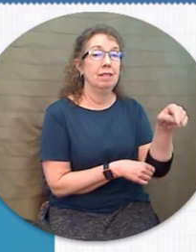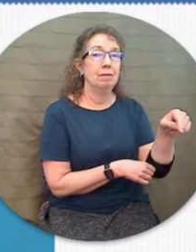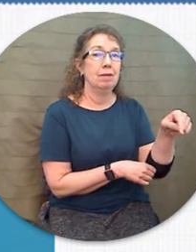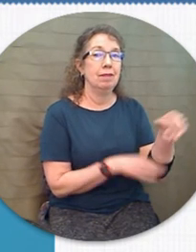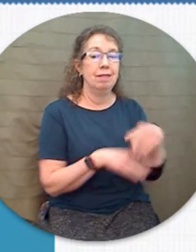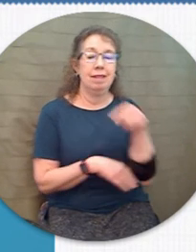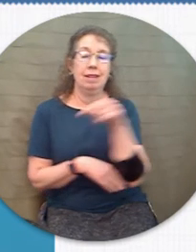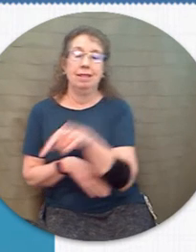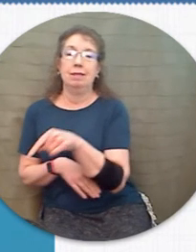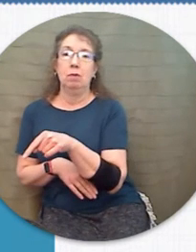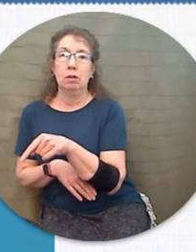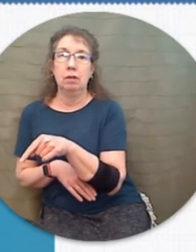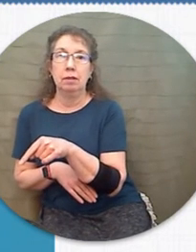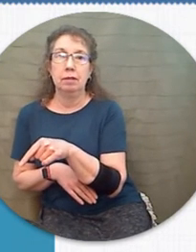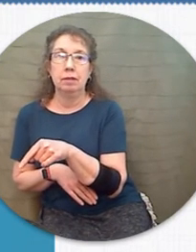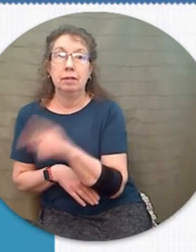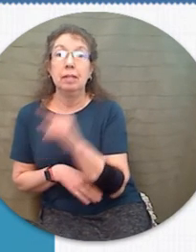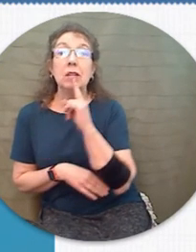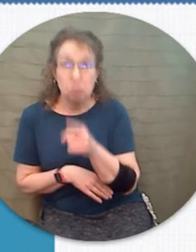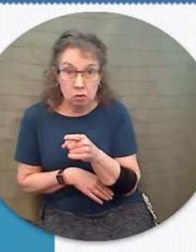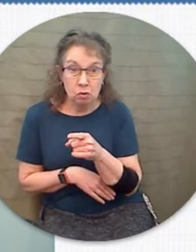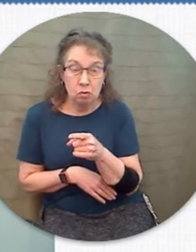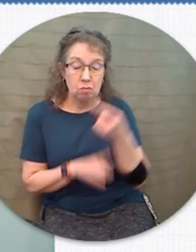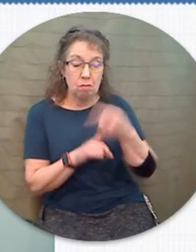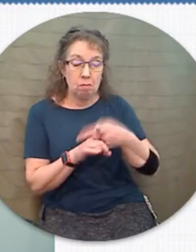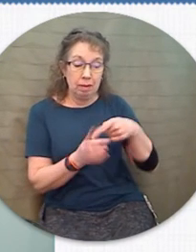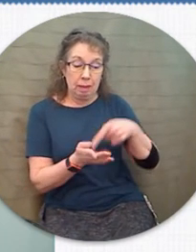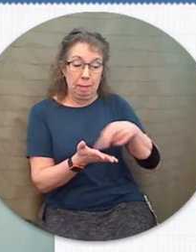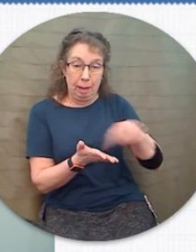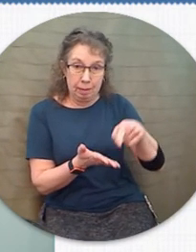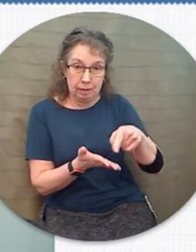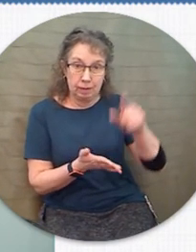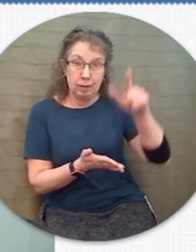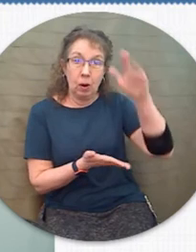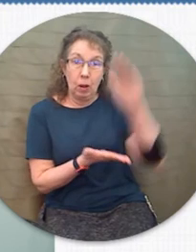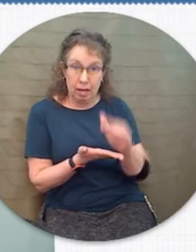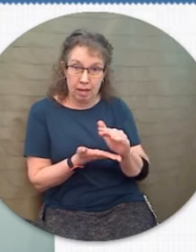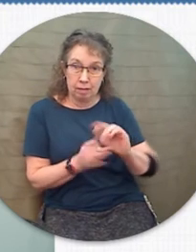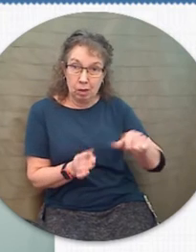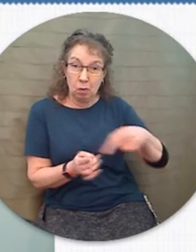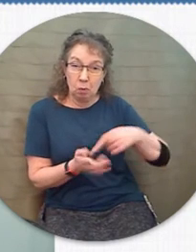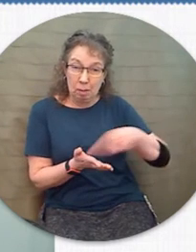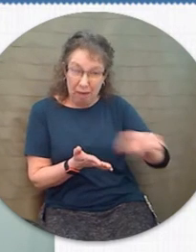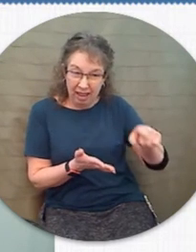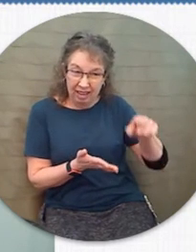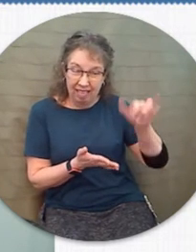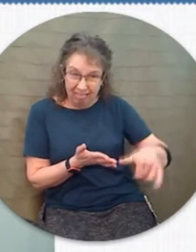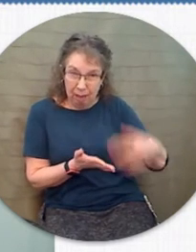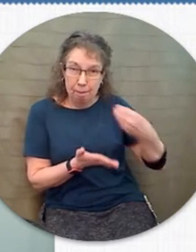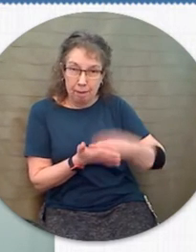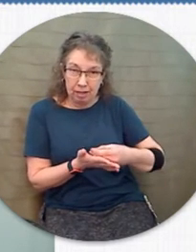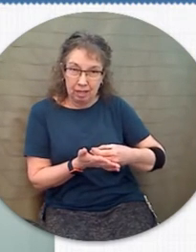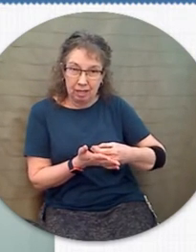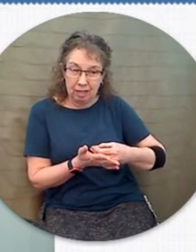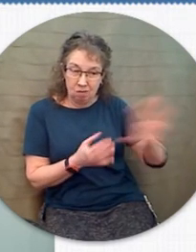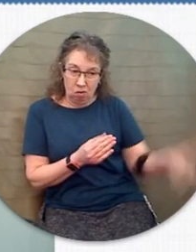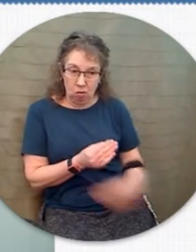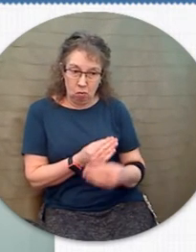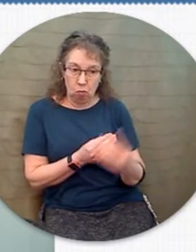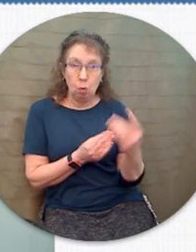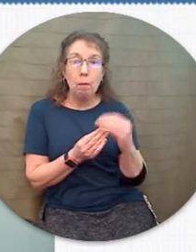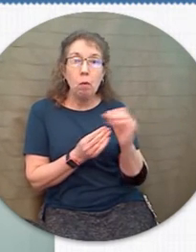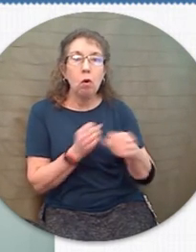over here. It's true that our monthly payments are lower, but we paid those monthly payments for an extra year. So as a result, the one with